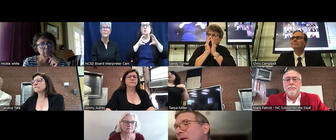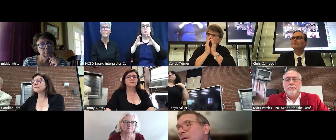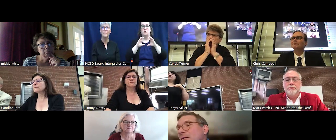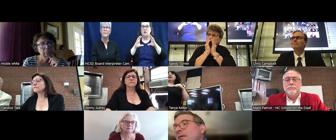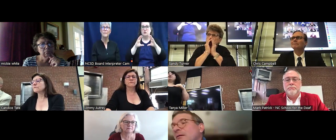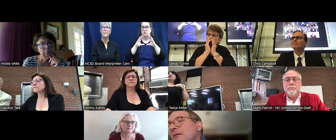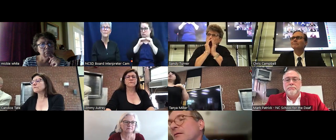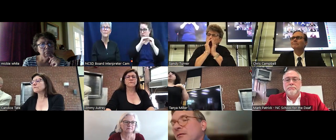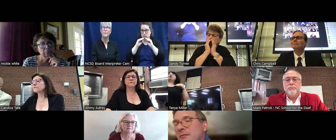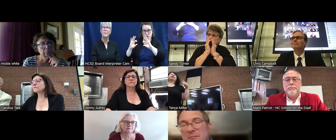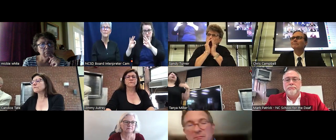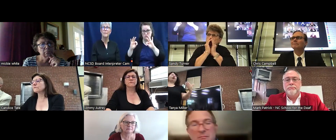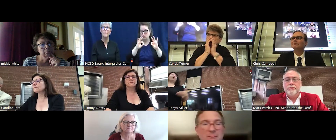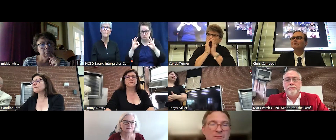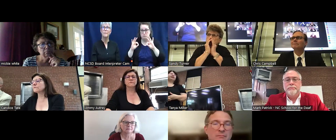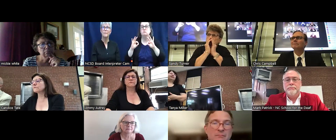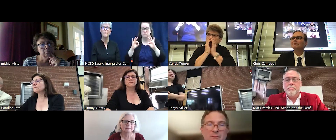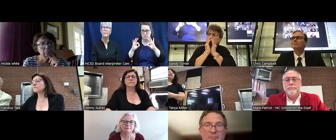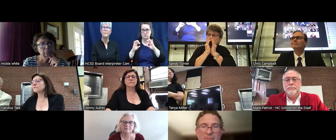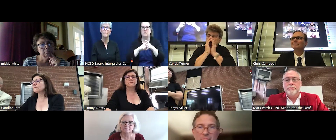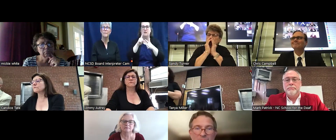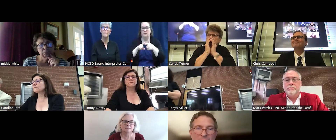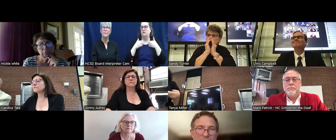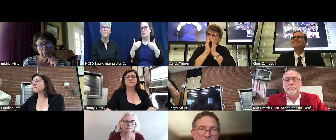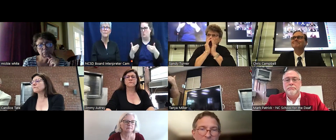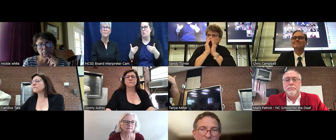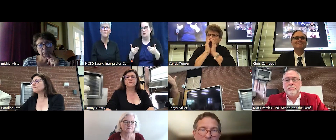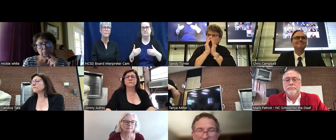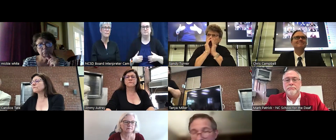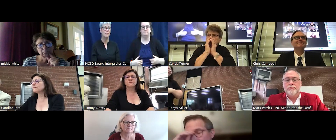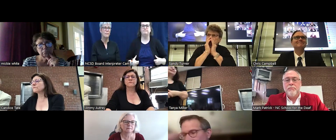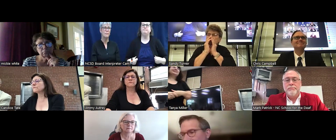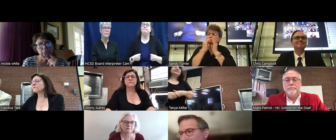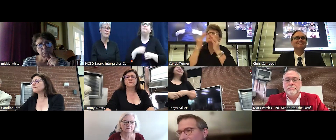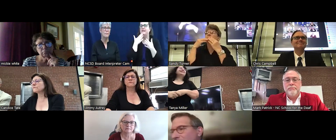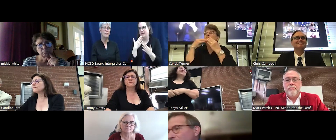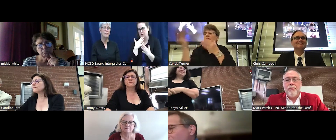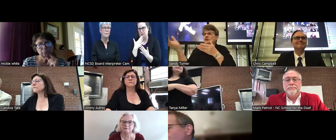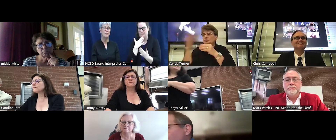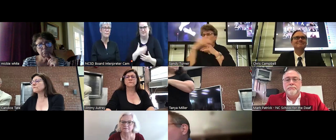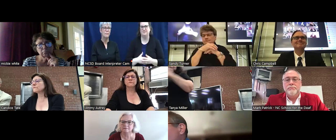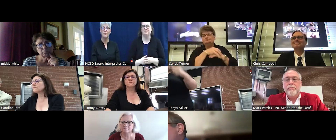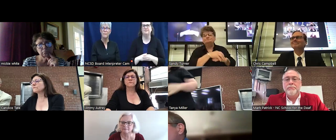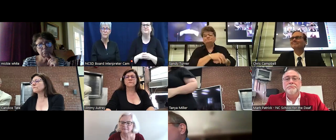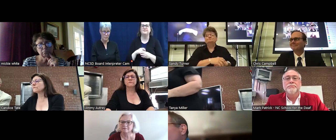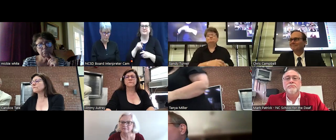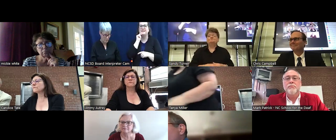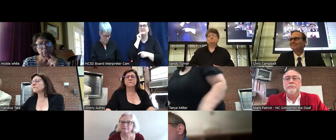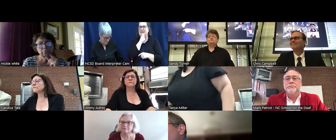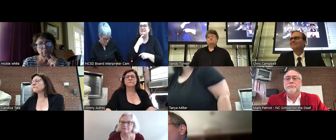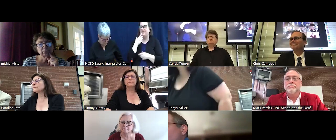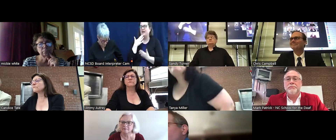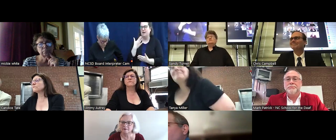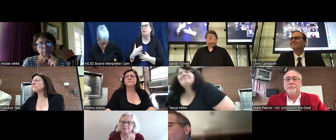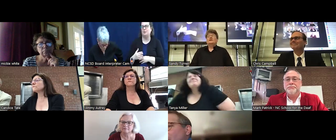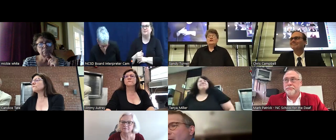fix the communication issue and then go on. Thank you. Thank you.